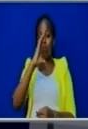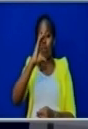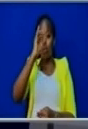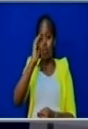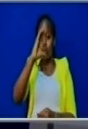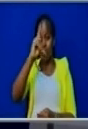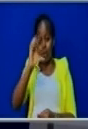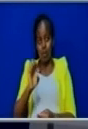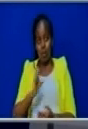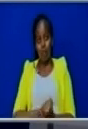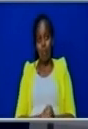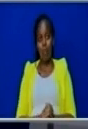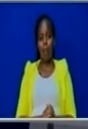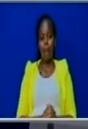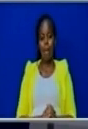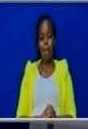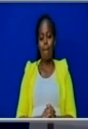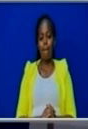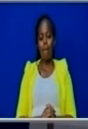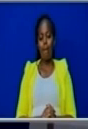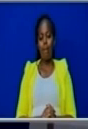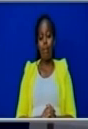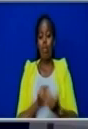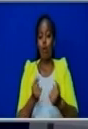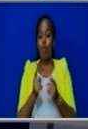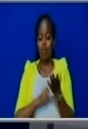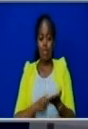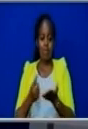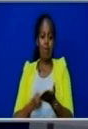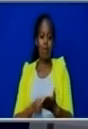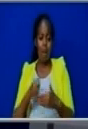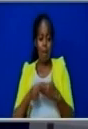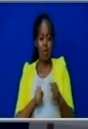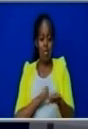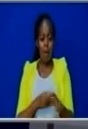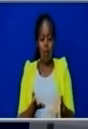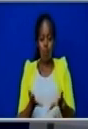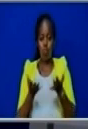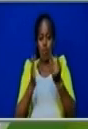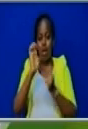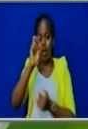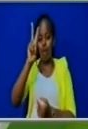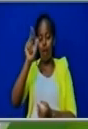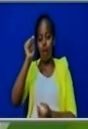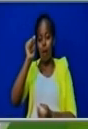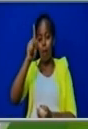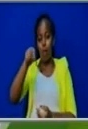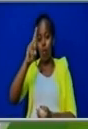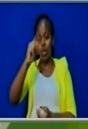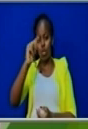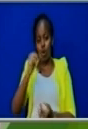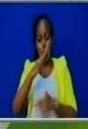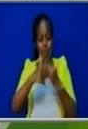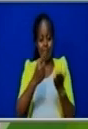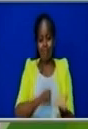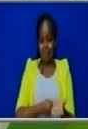Mwalimu. Good. Yes. And we have already talked about that during evaporation, the water vaporizes up. All this we have talked